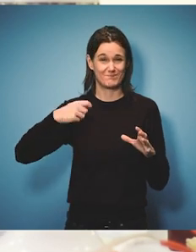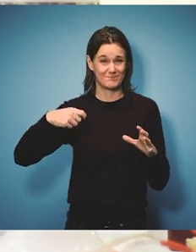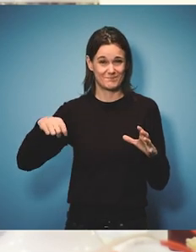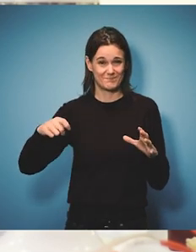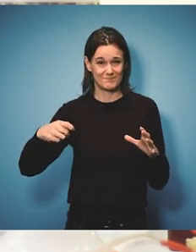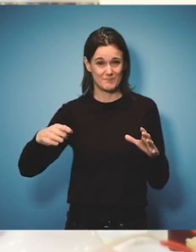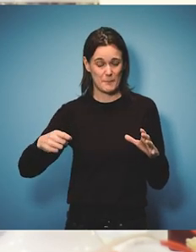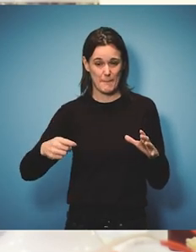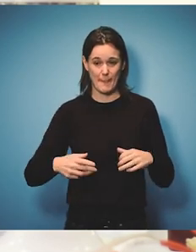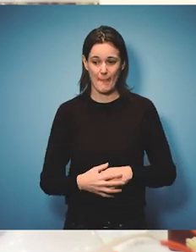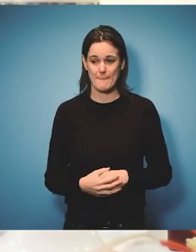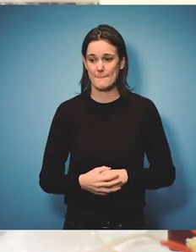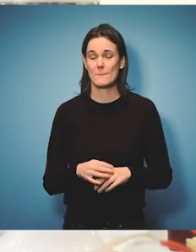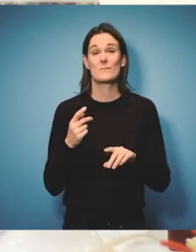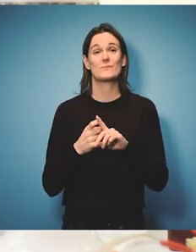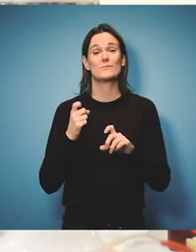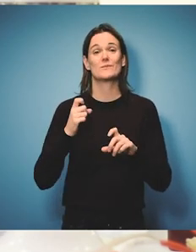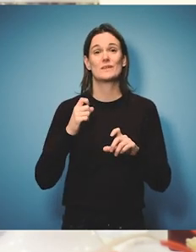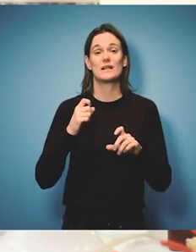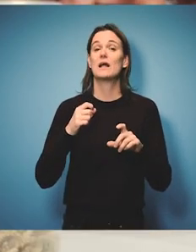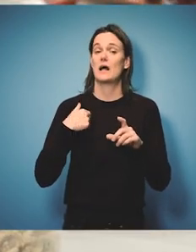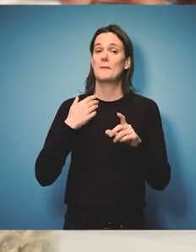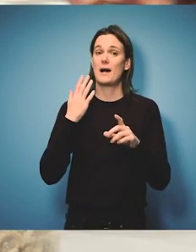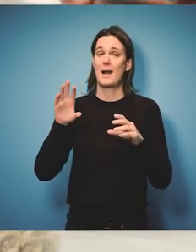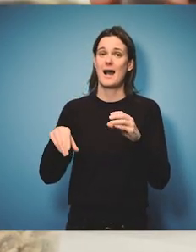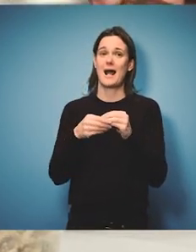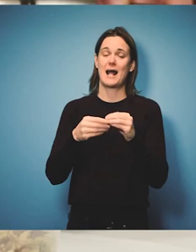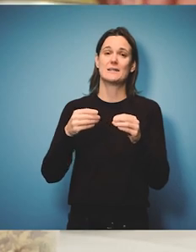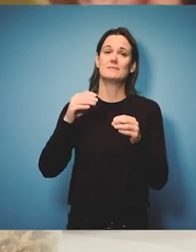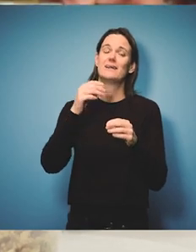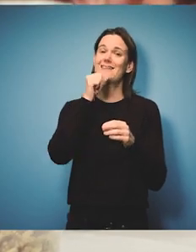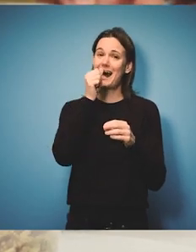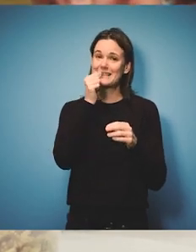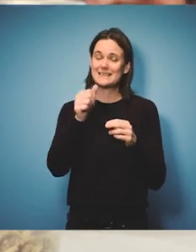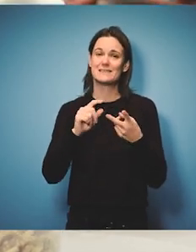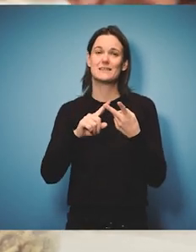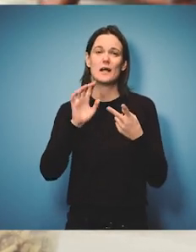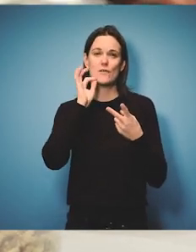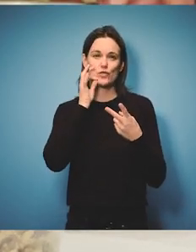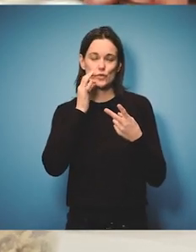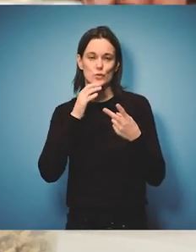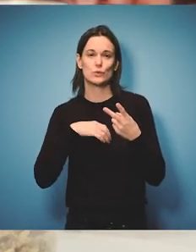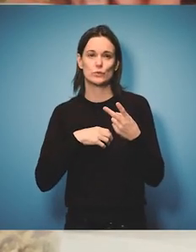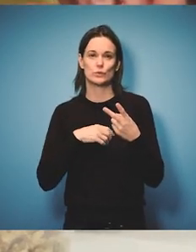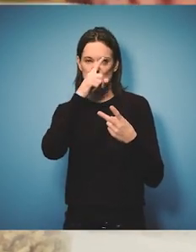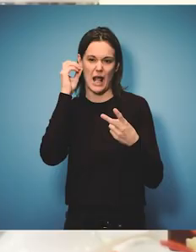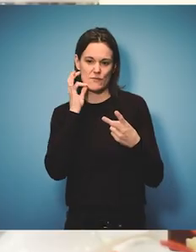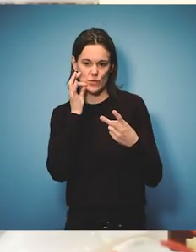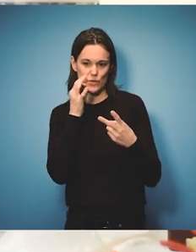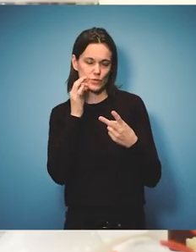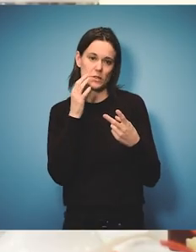quick whisk, just so that they're all incorporated. Now, in the recipe, I am adding nuts as well as some dried